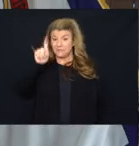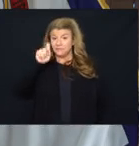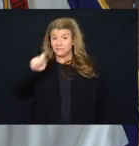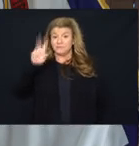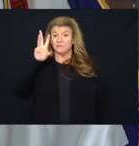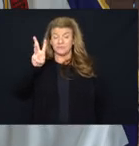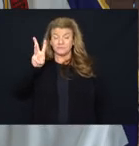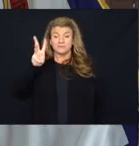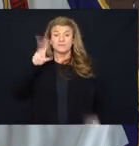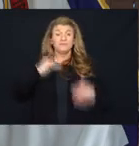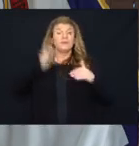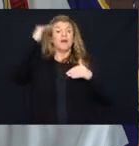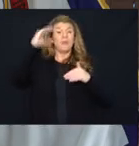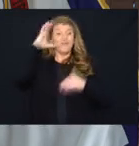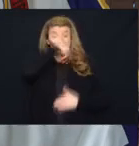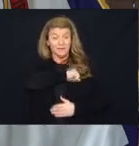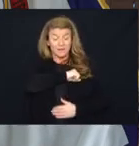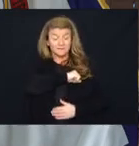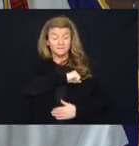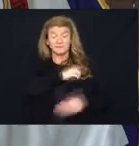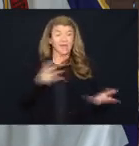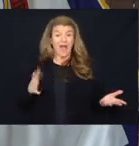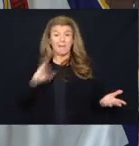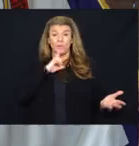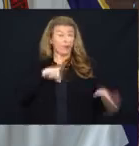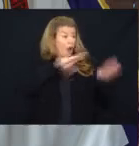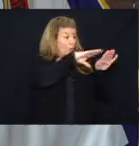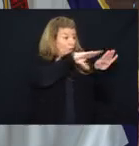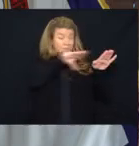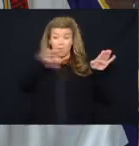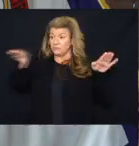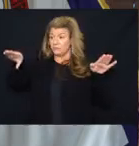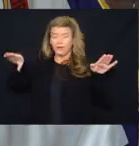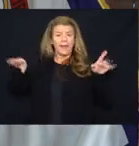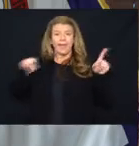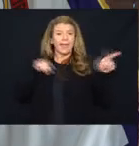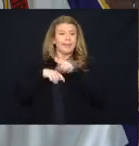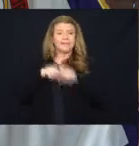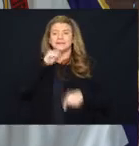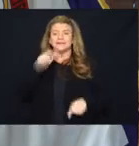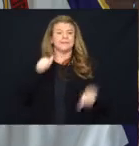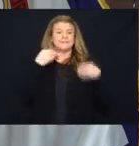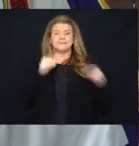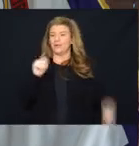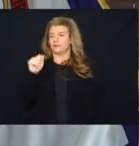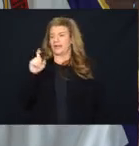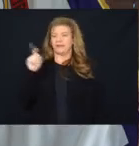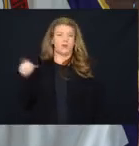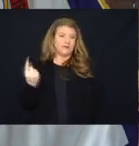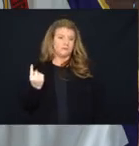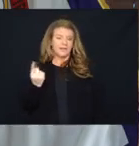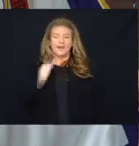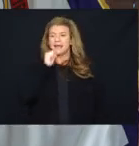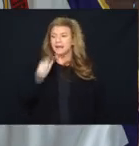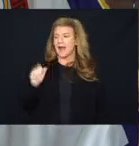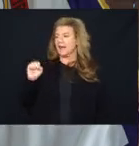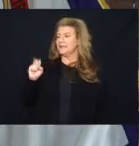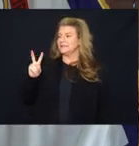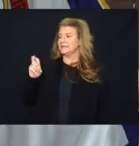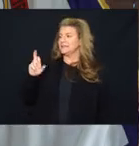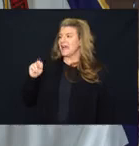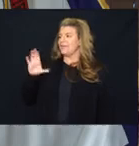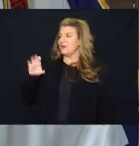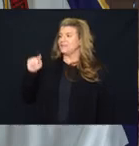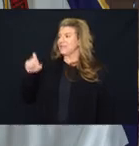98.6 above estimate. All across the board. This isn't just sales tax. It's not just severance tax. It's not